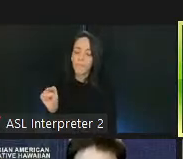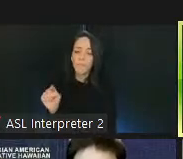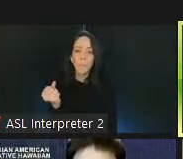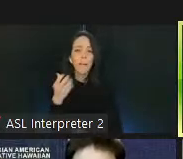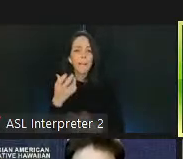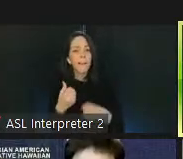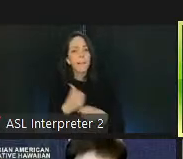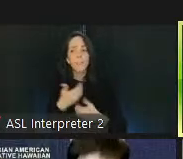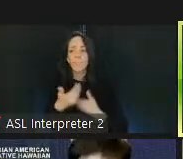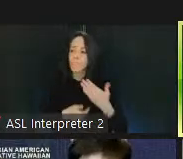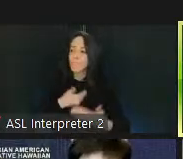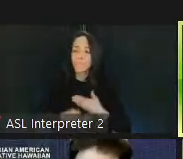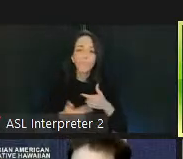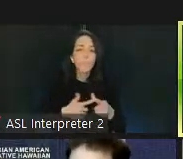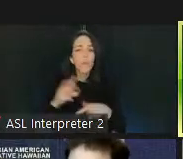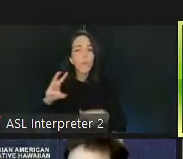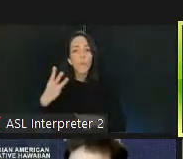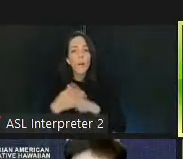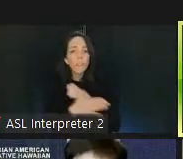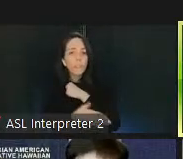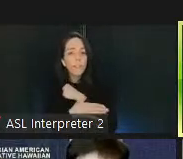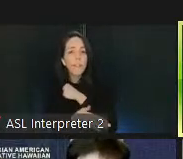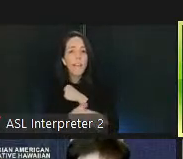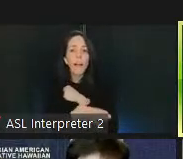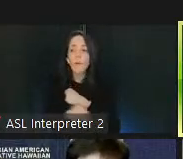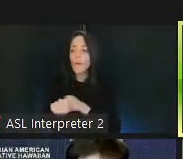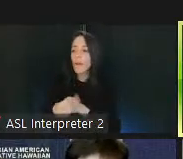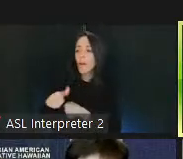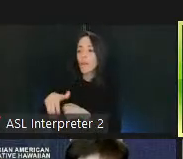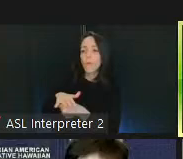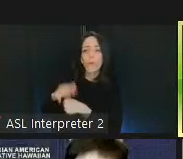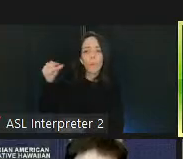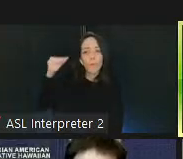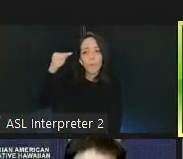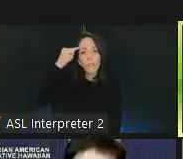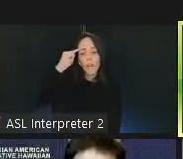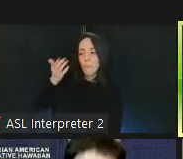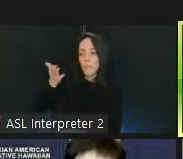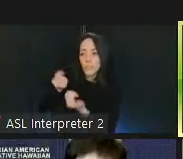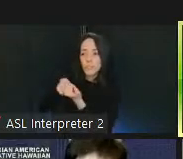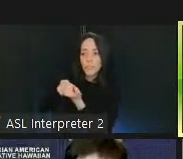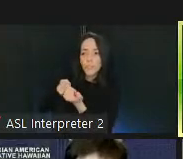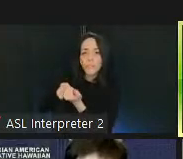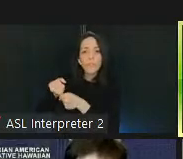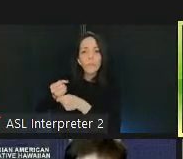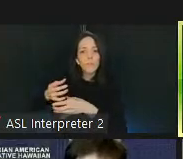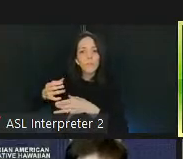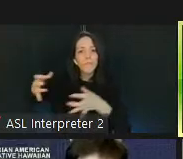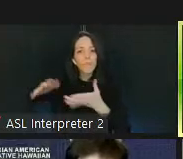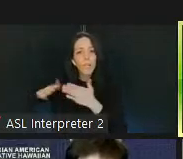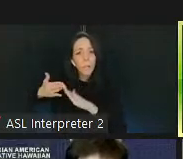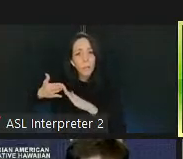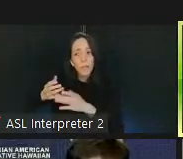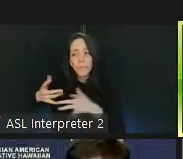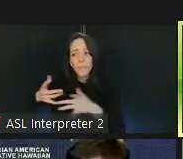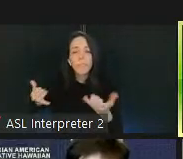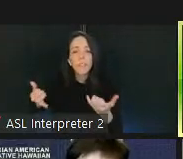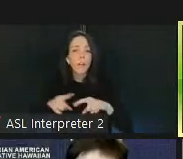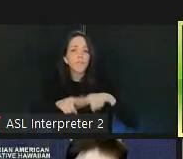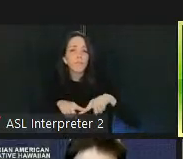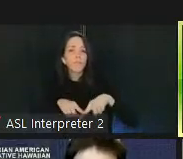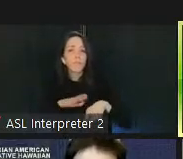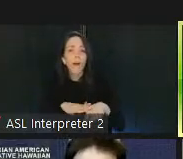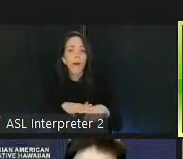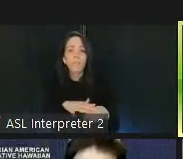by, Washington County and other local governments serving growing communities are now relying on local option